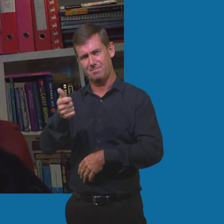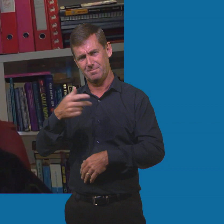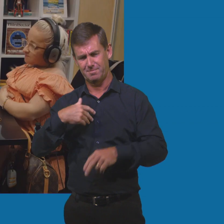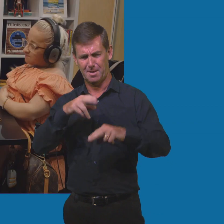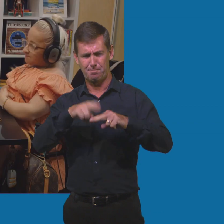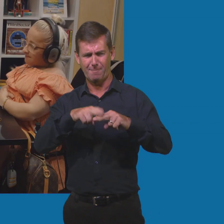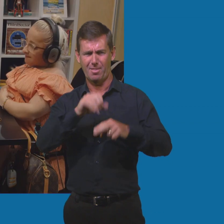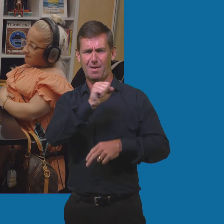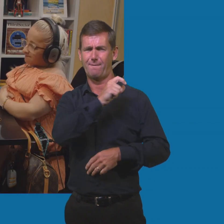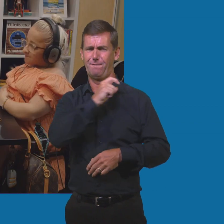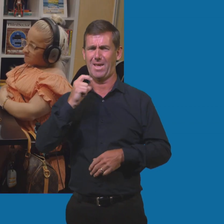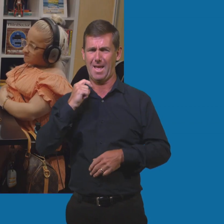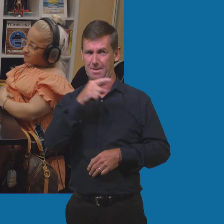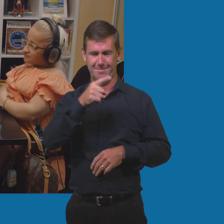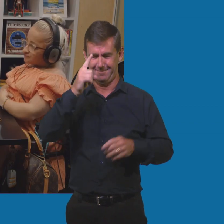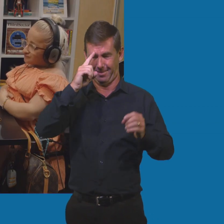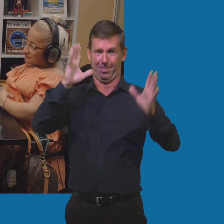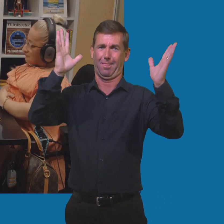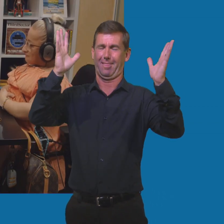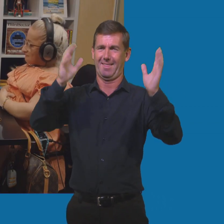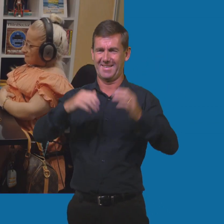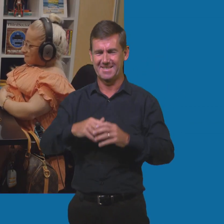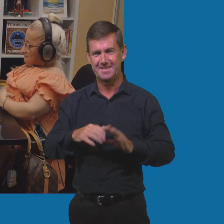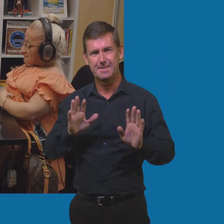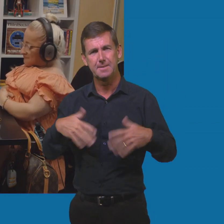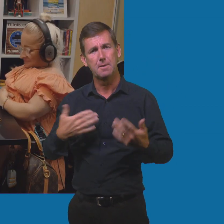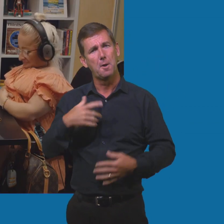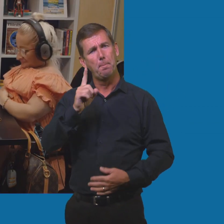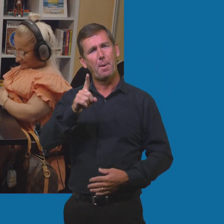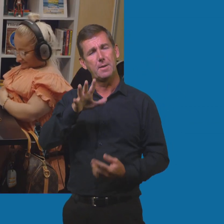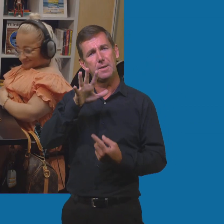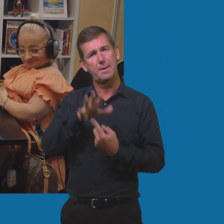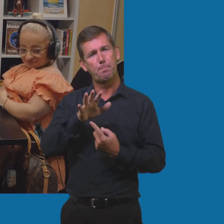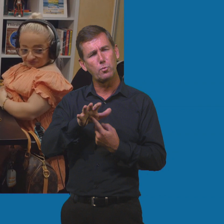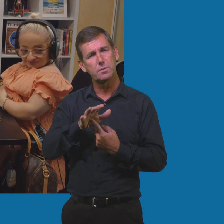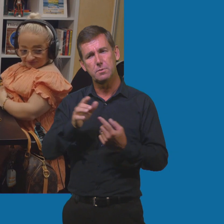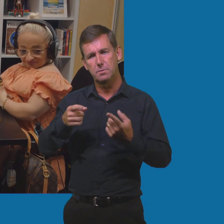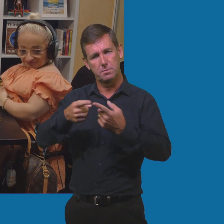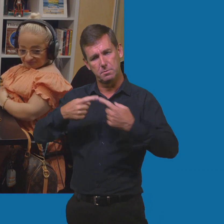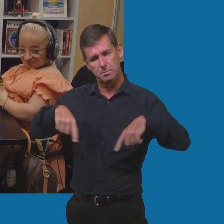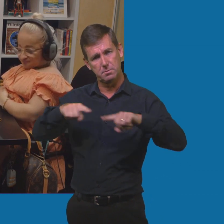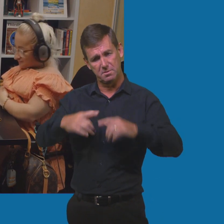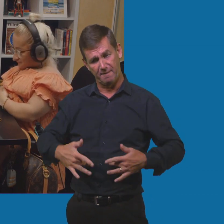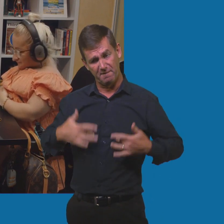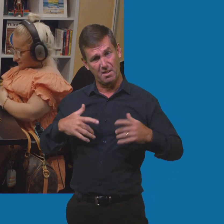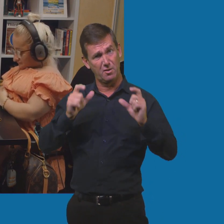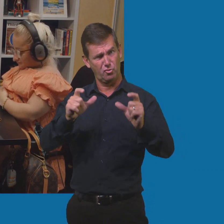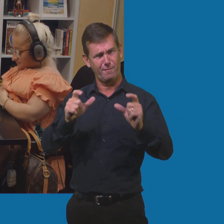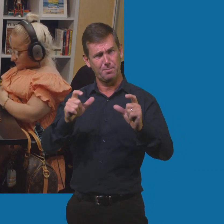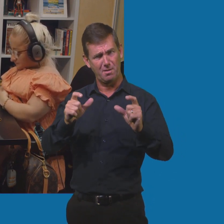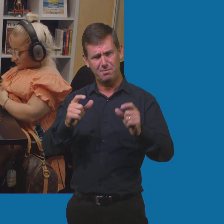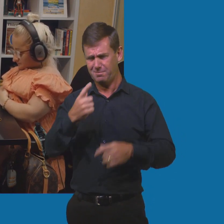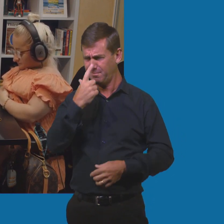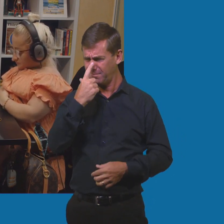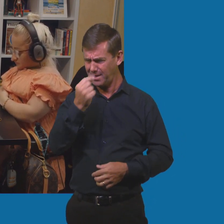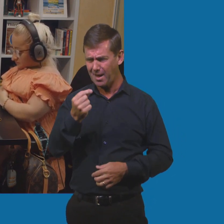out. I think it's really important that those of us who do feel comfortable talking about this can, because